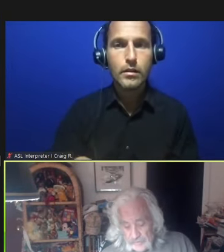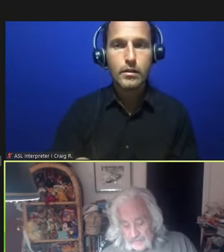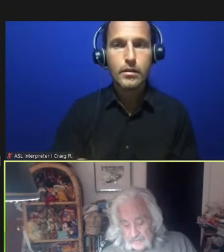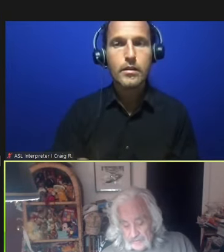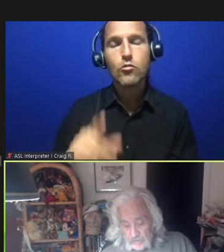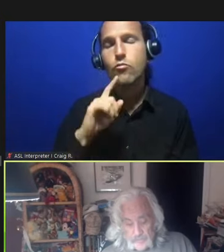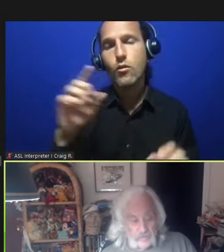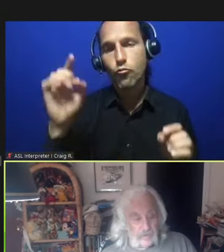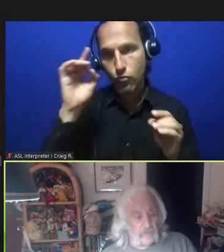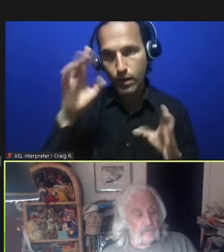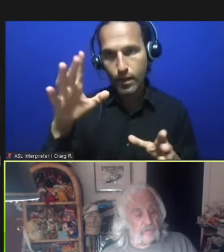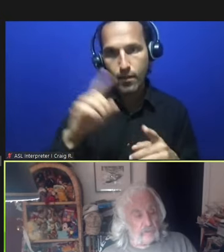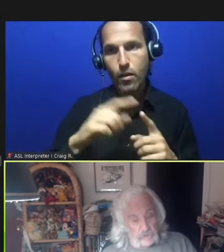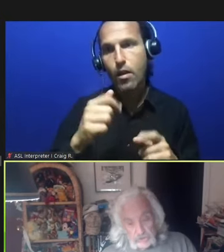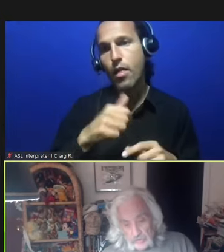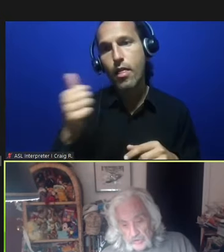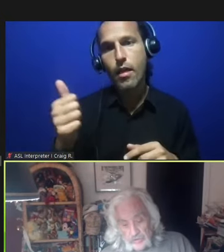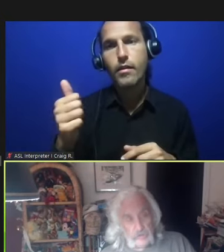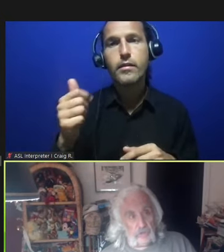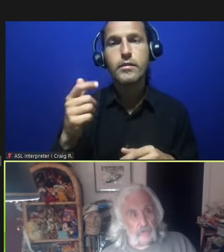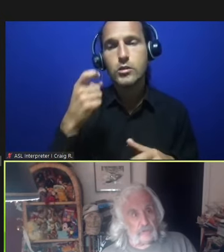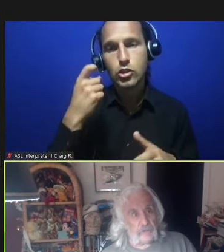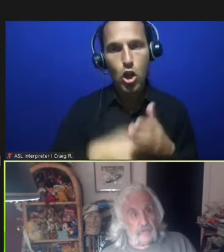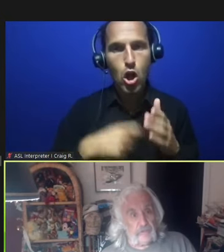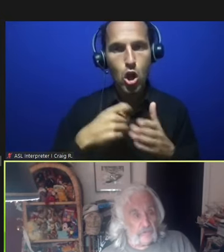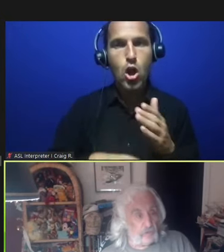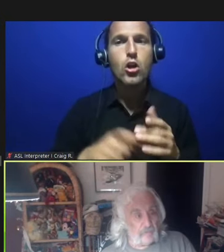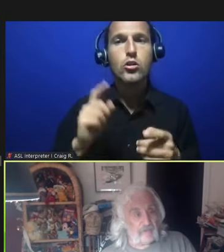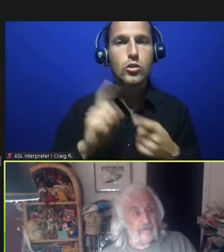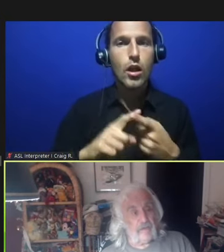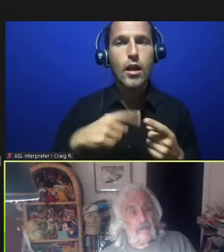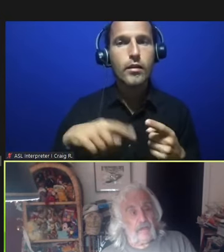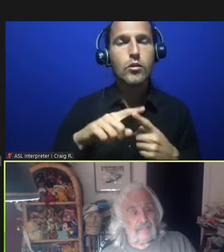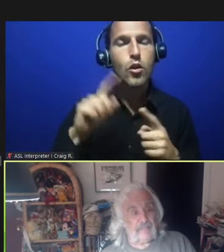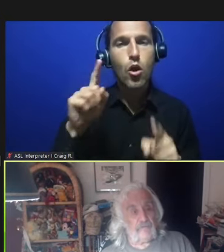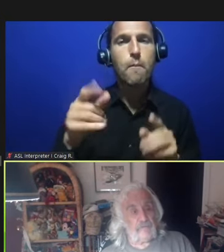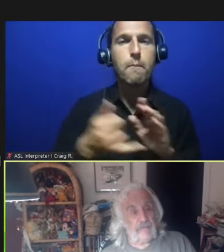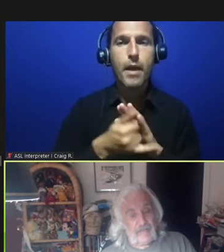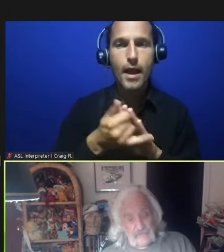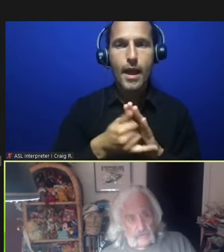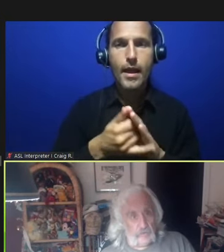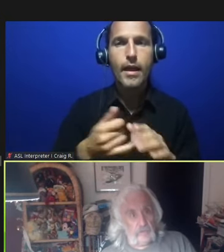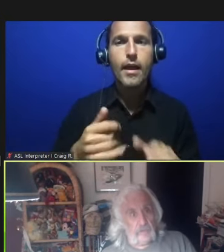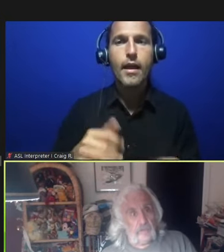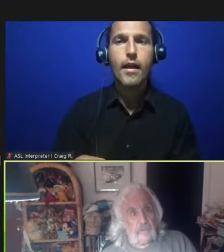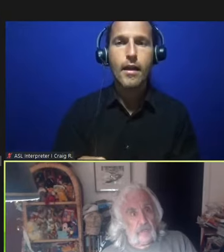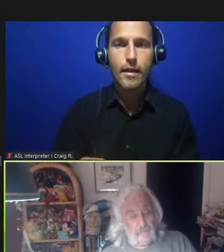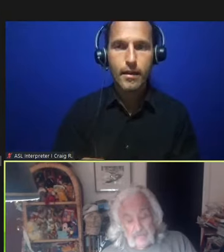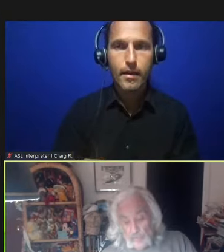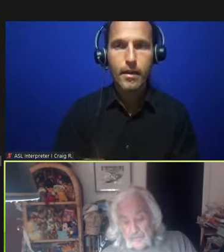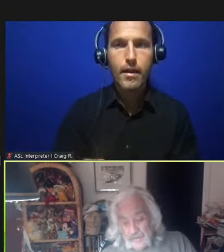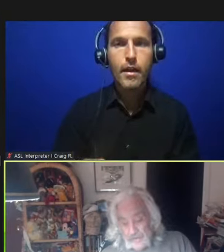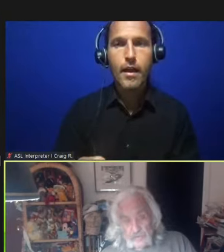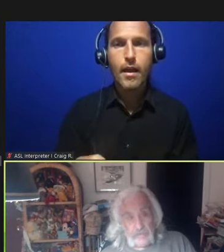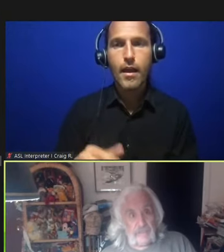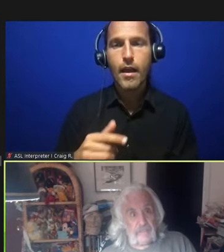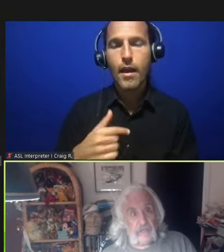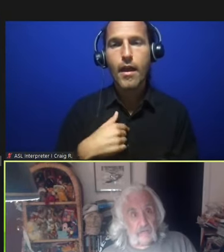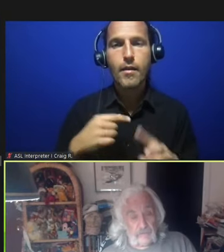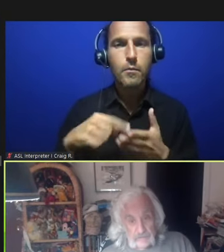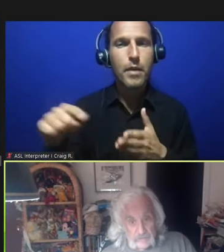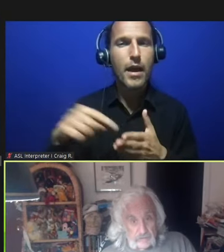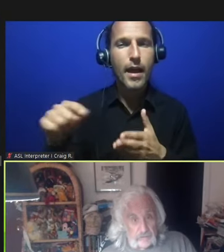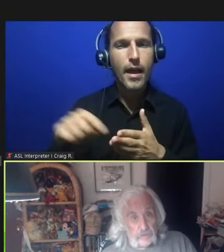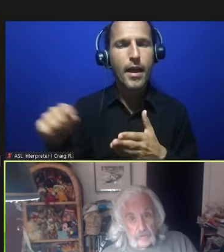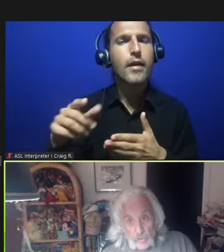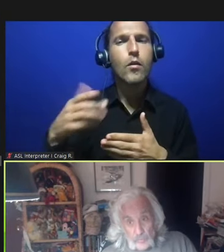is ridiculous to put another surcharge on us to go to Manhattan. I suffer from cancer. I'm already paying